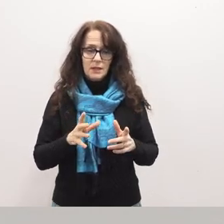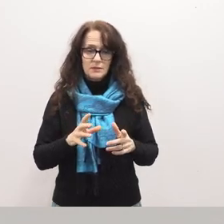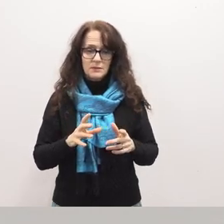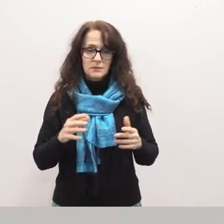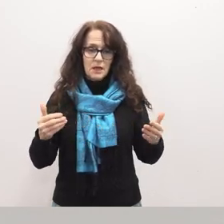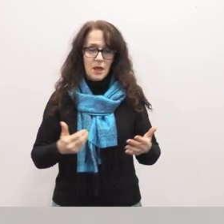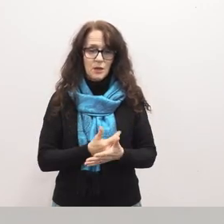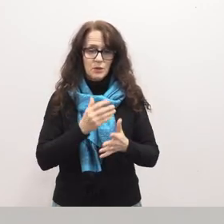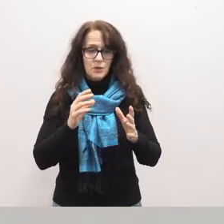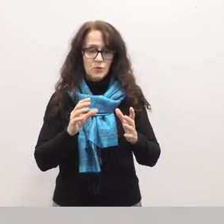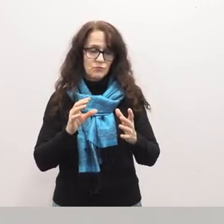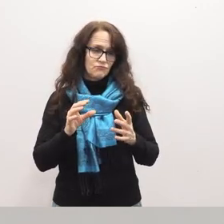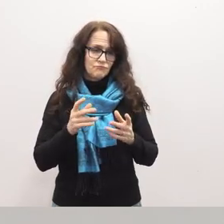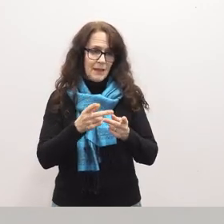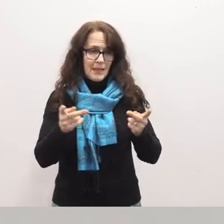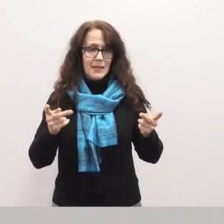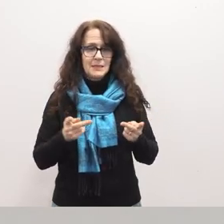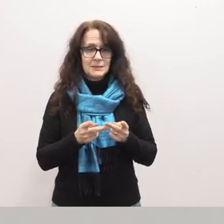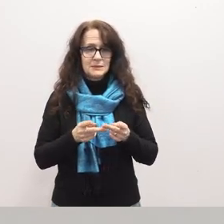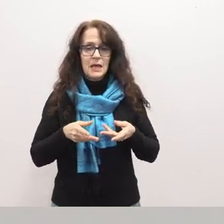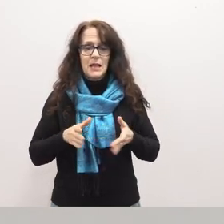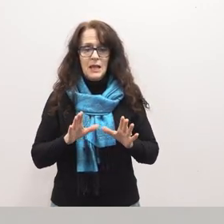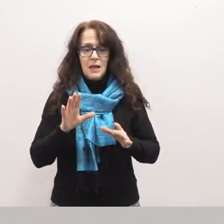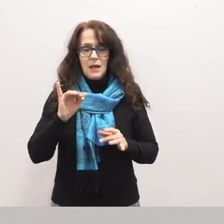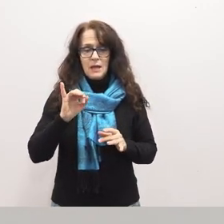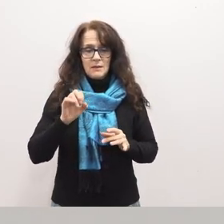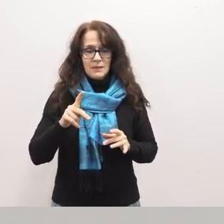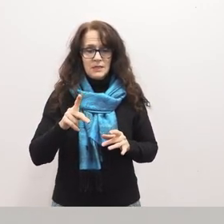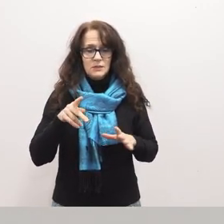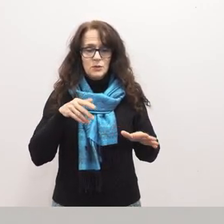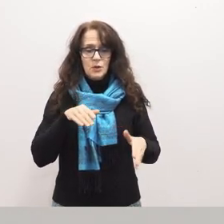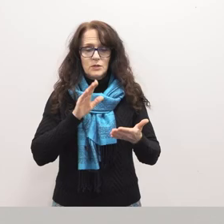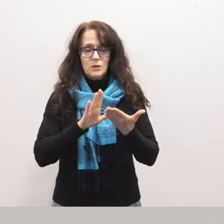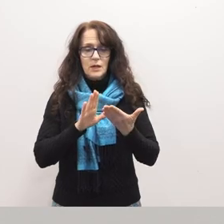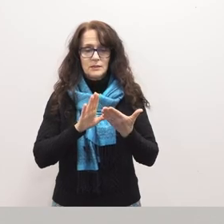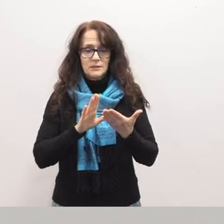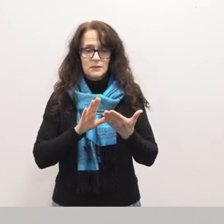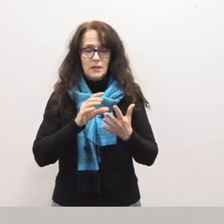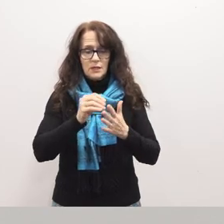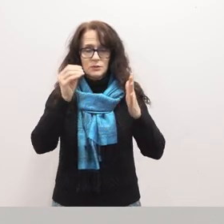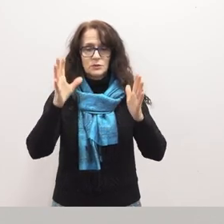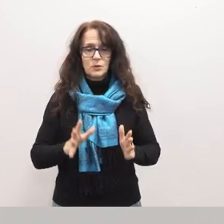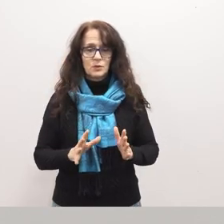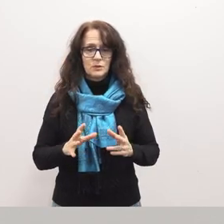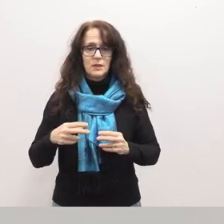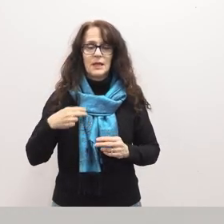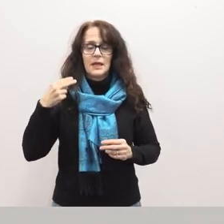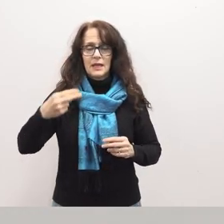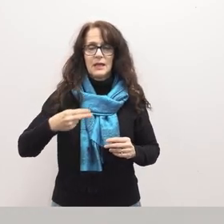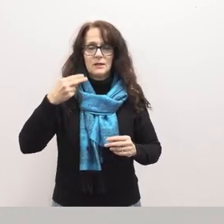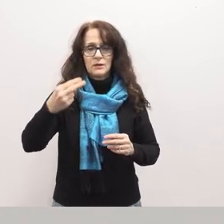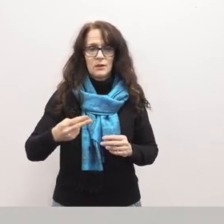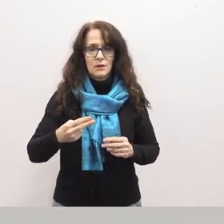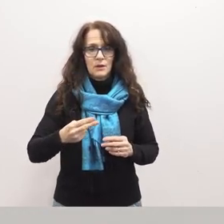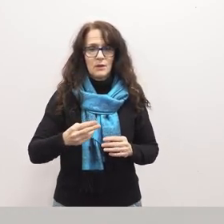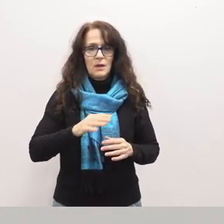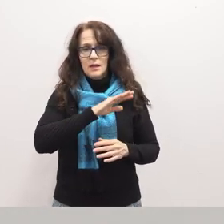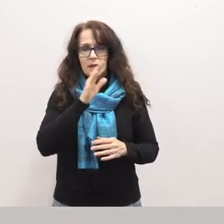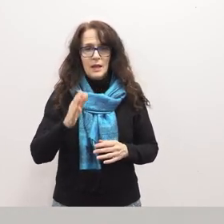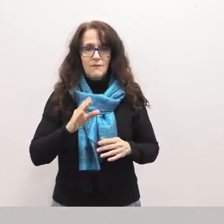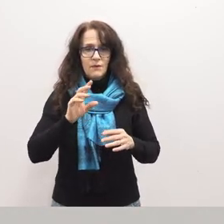a unique category to really allow the IEP teams to address really students that historically would never have